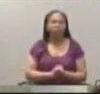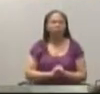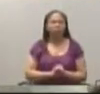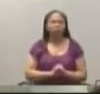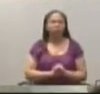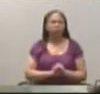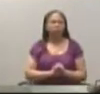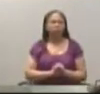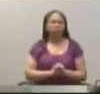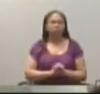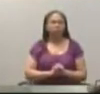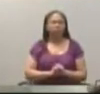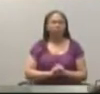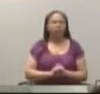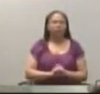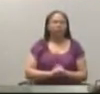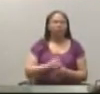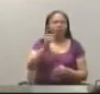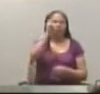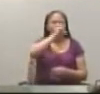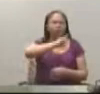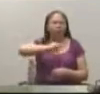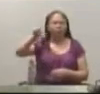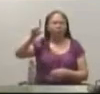And the Lord is asking us